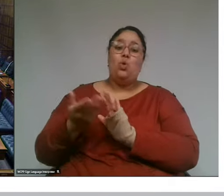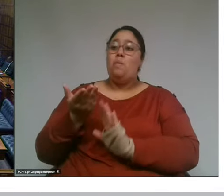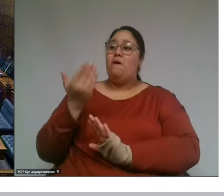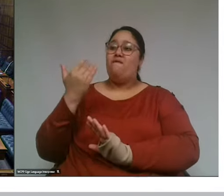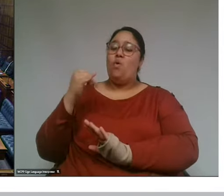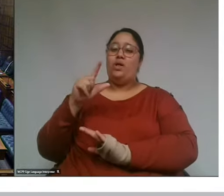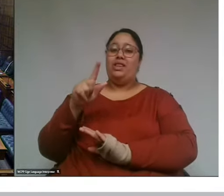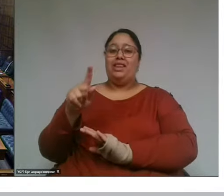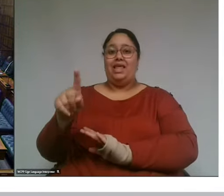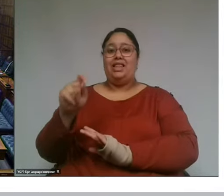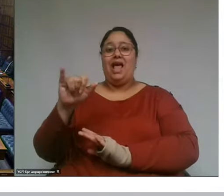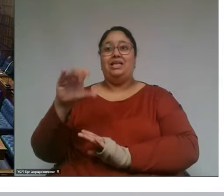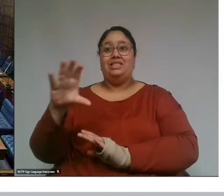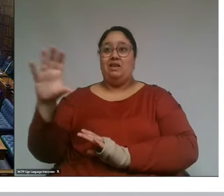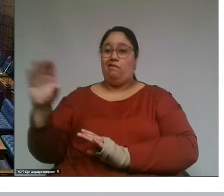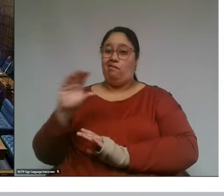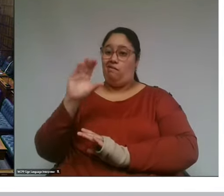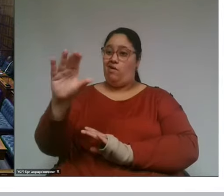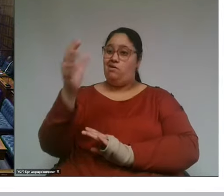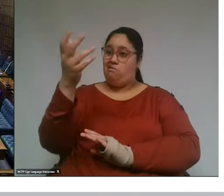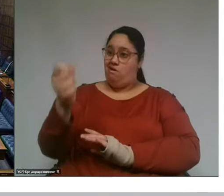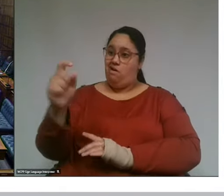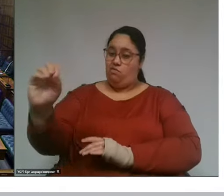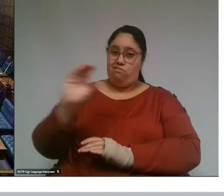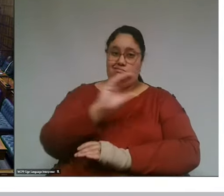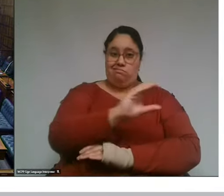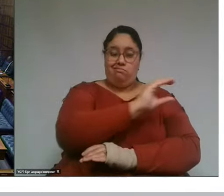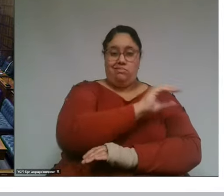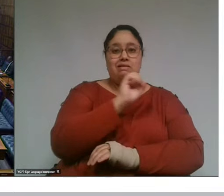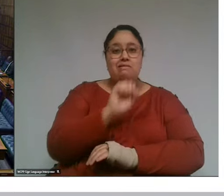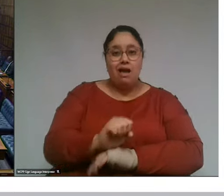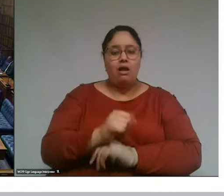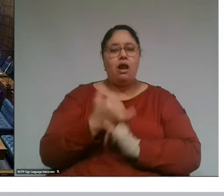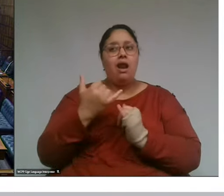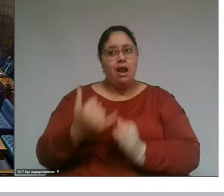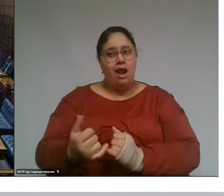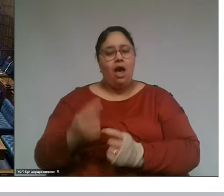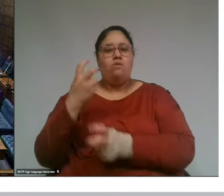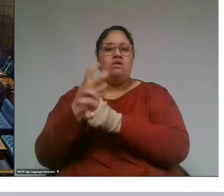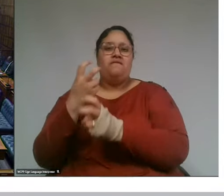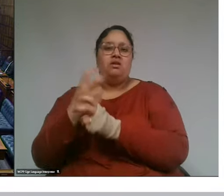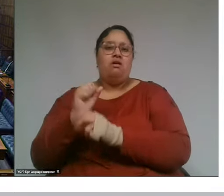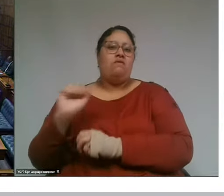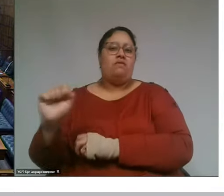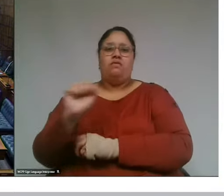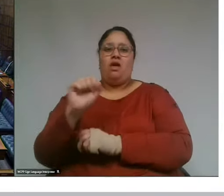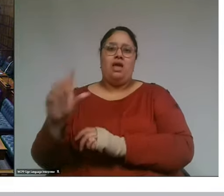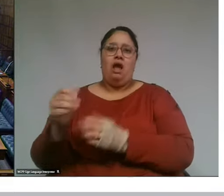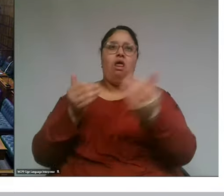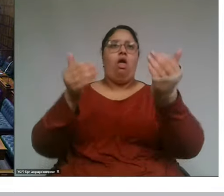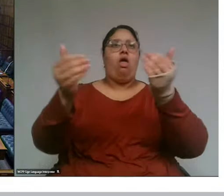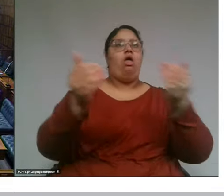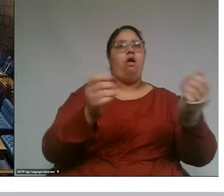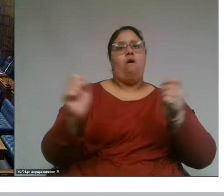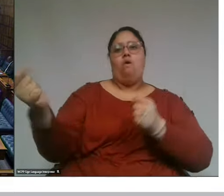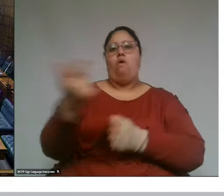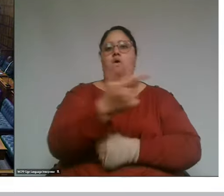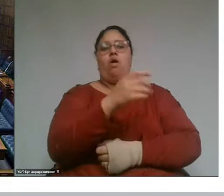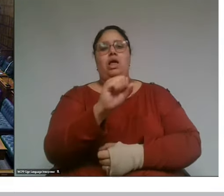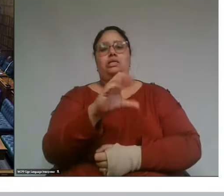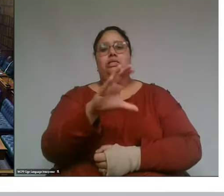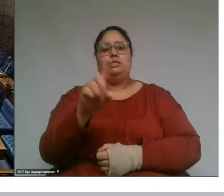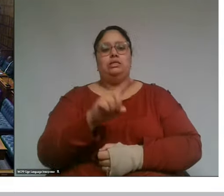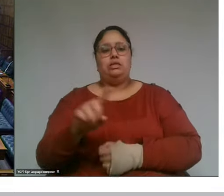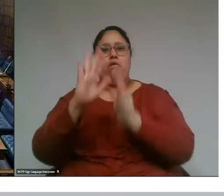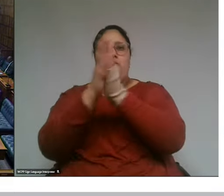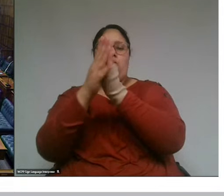DTI had the funds to to allocate it's becoming much harder for them to cater for all the SE Zs and all the